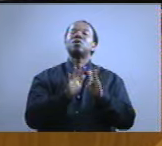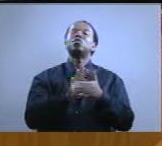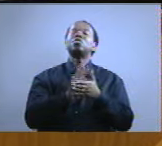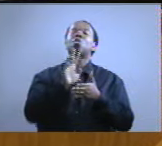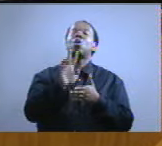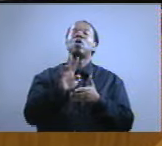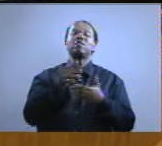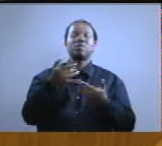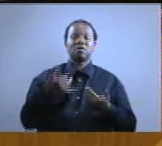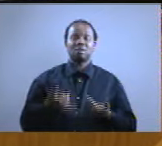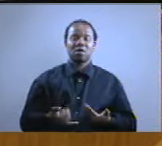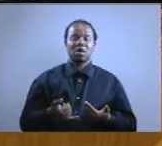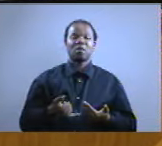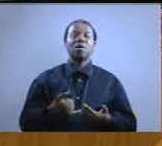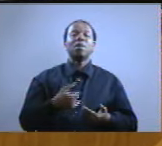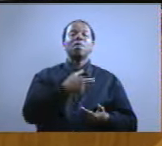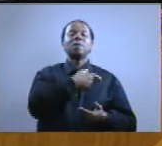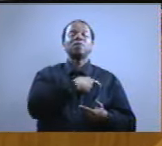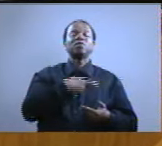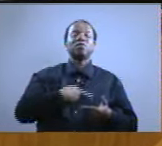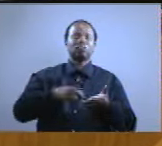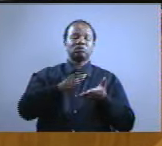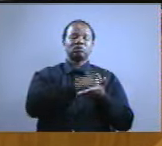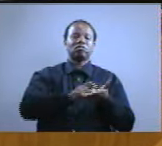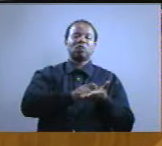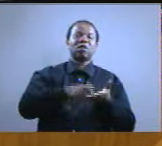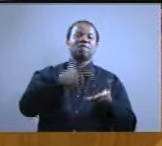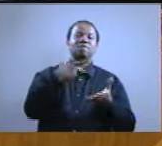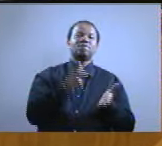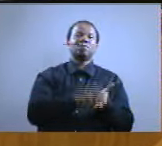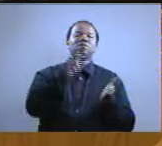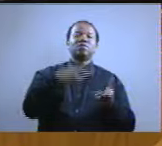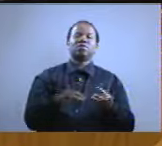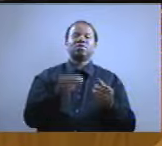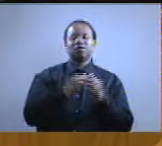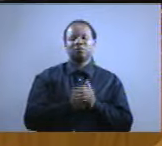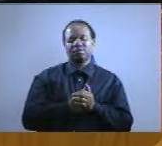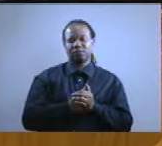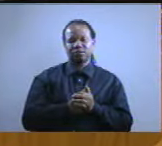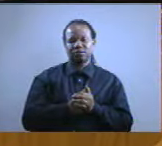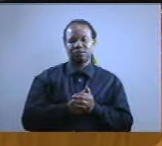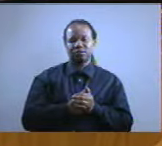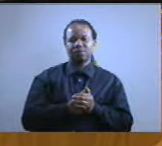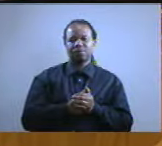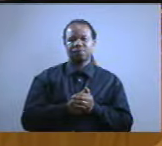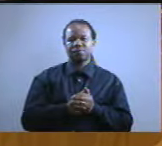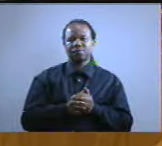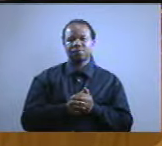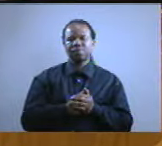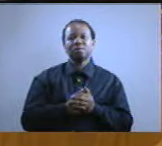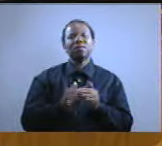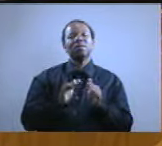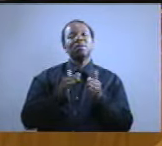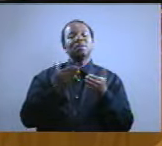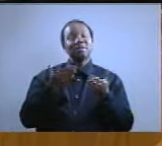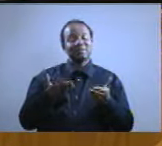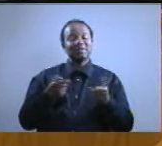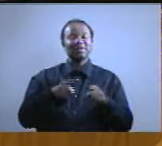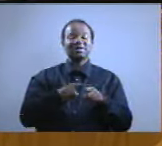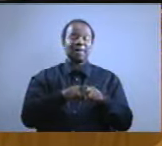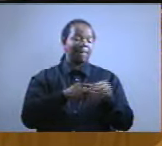been signed by the Honorable the President of the Republic. These bills, as Honorable Chairperson has already